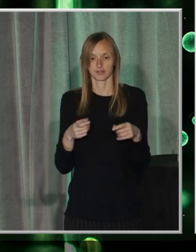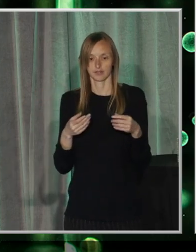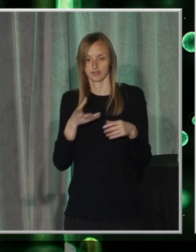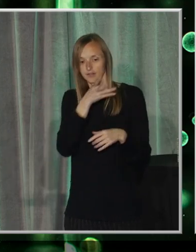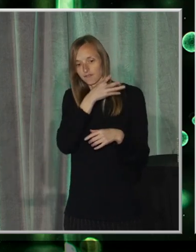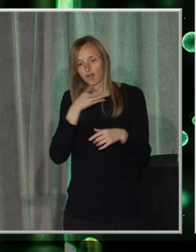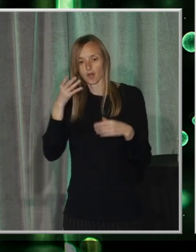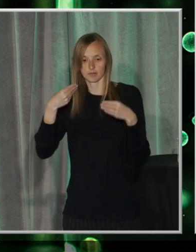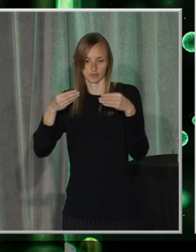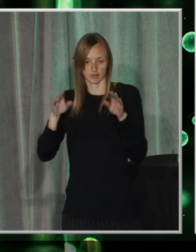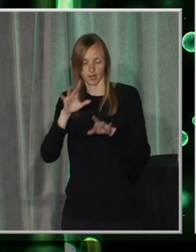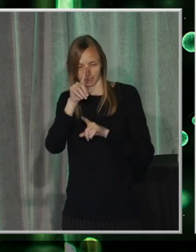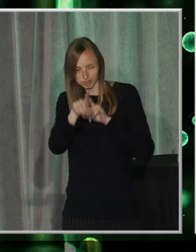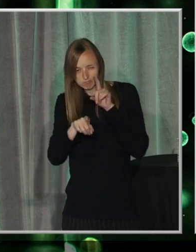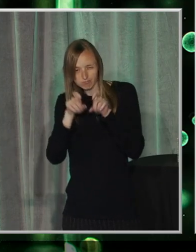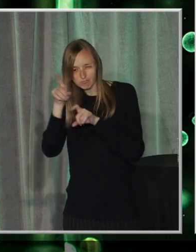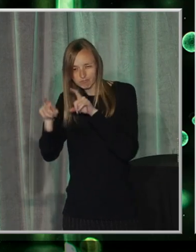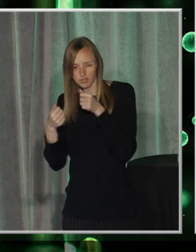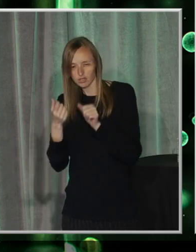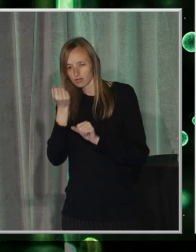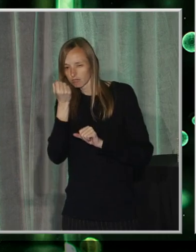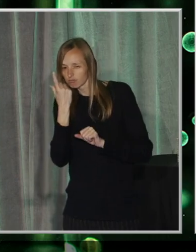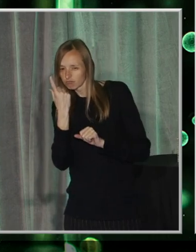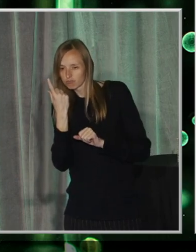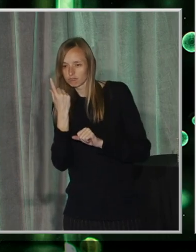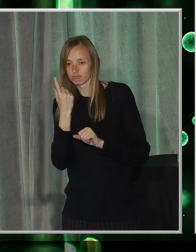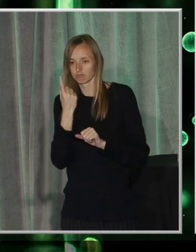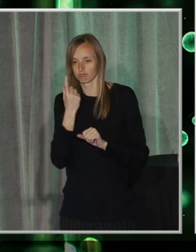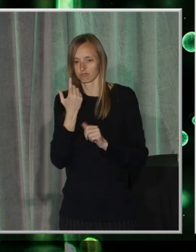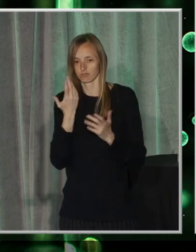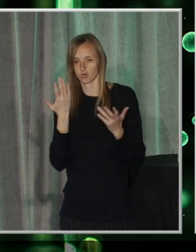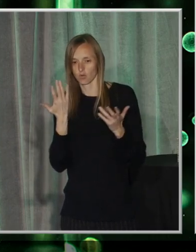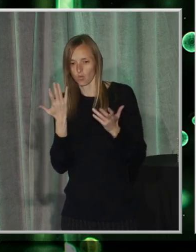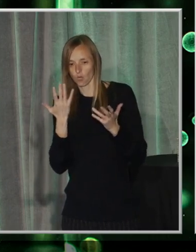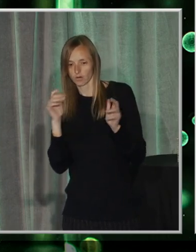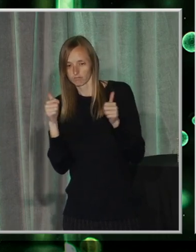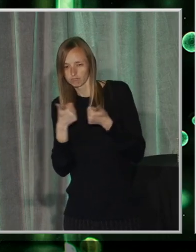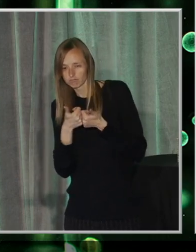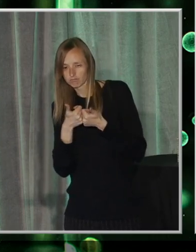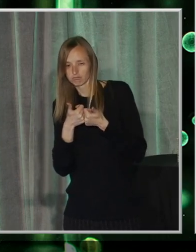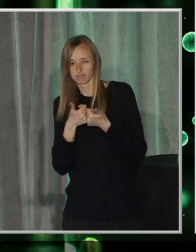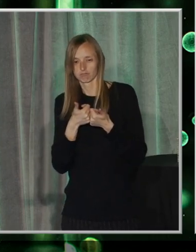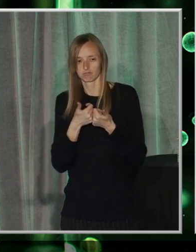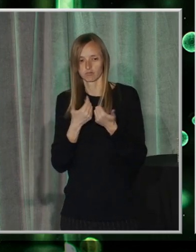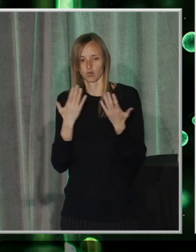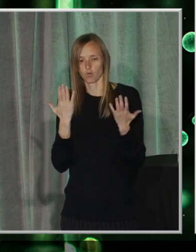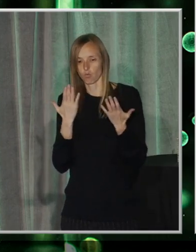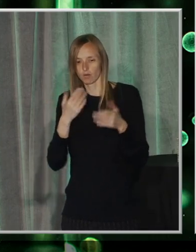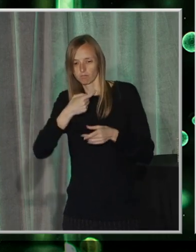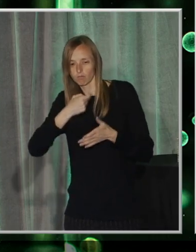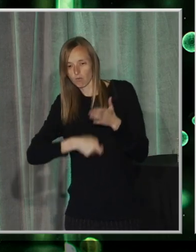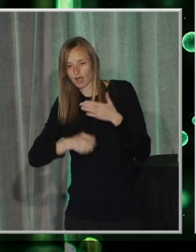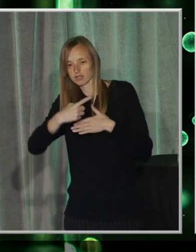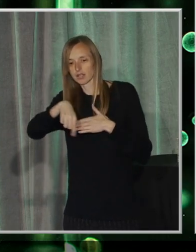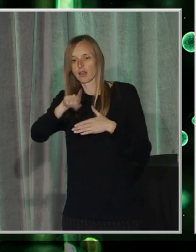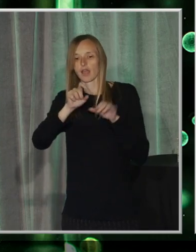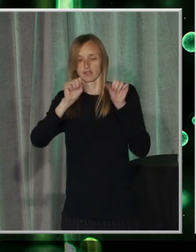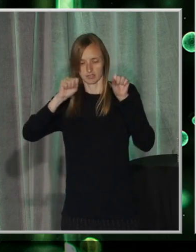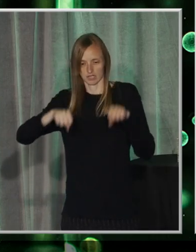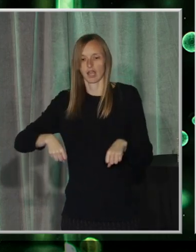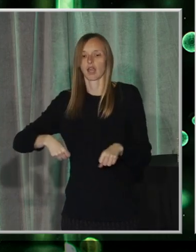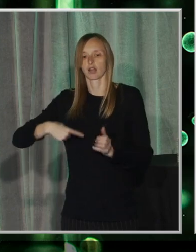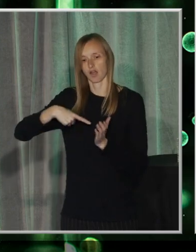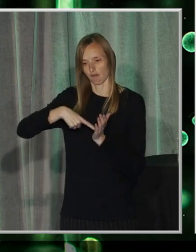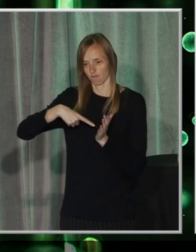asked some information. We tried to understand how to be the favorable or their price where they can be able